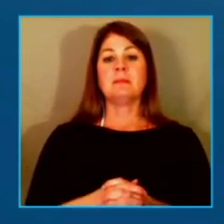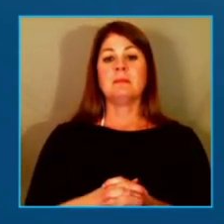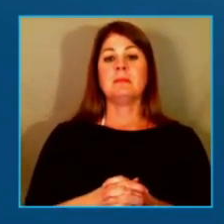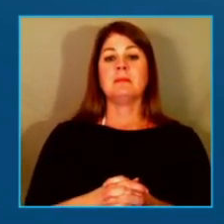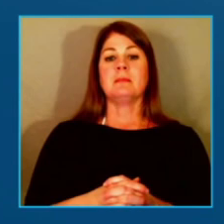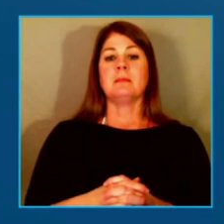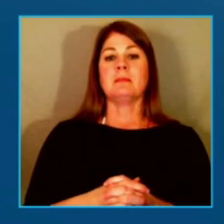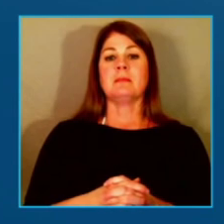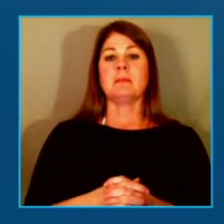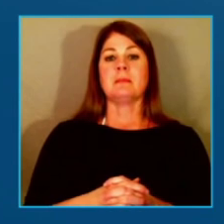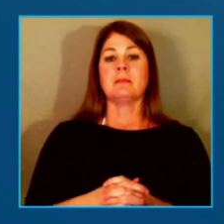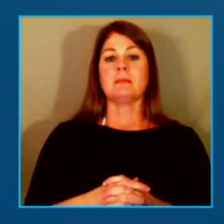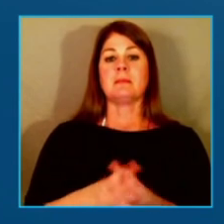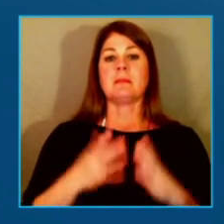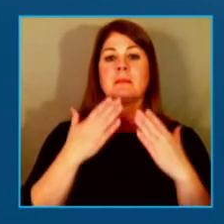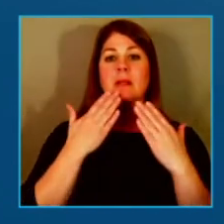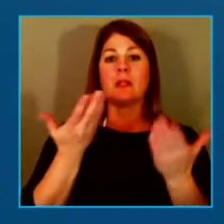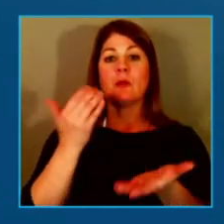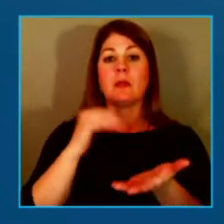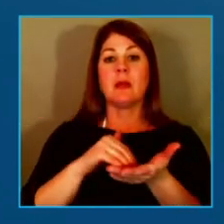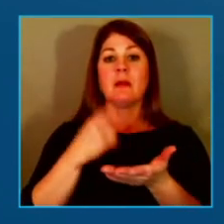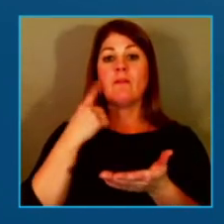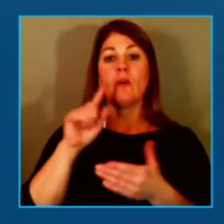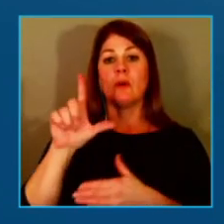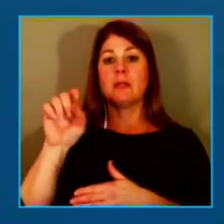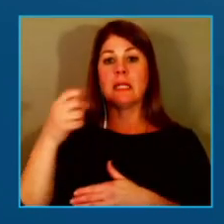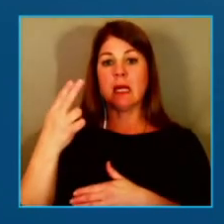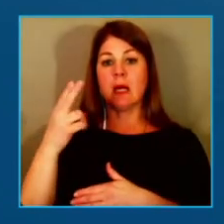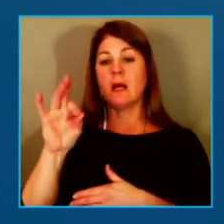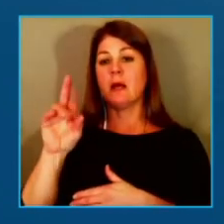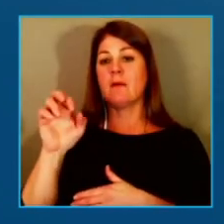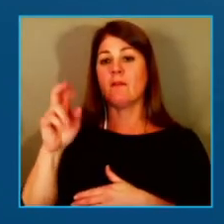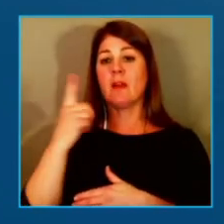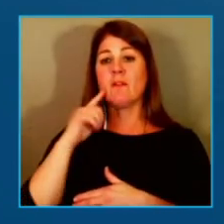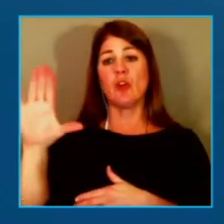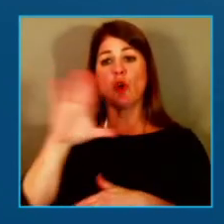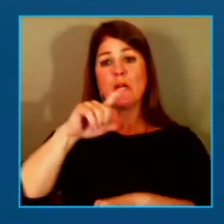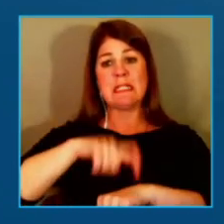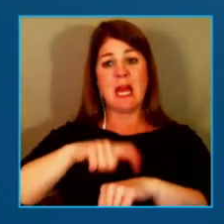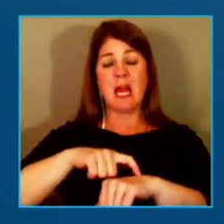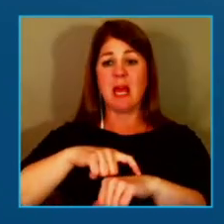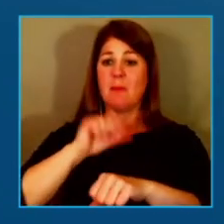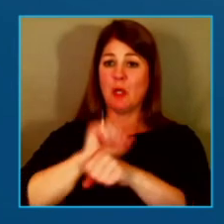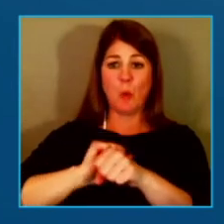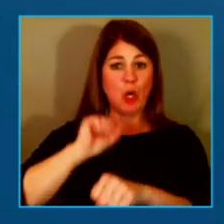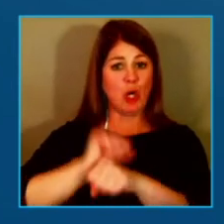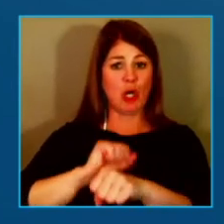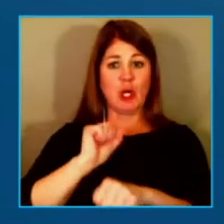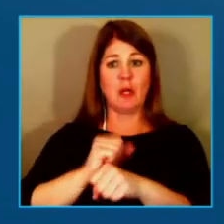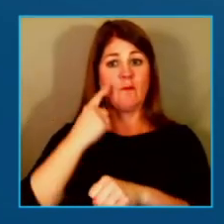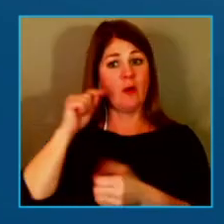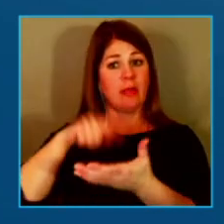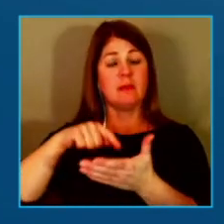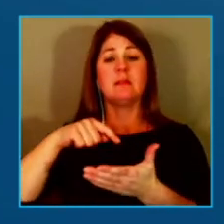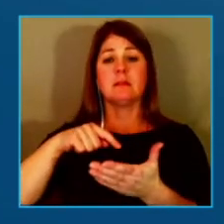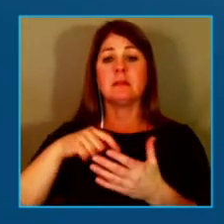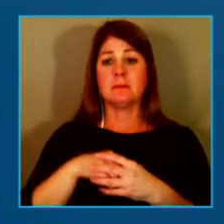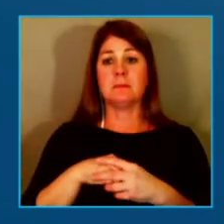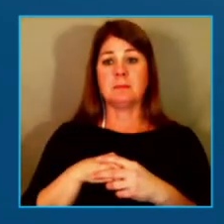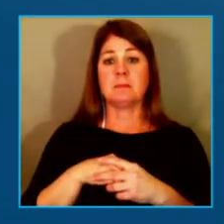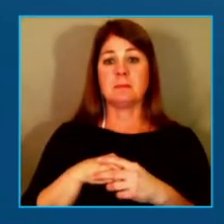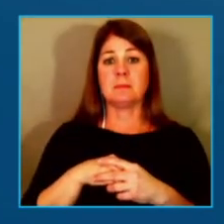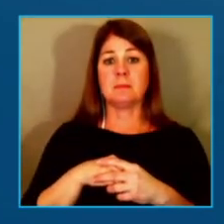for all of the time and the effort that you've put into this important work. It's a great service to the